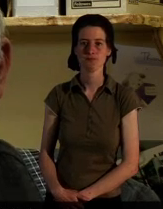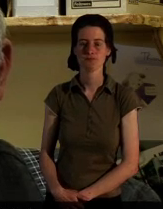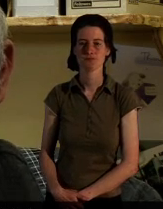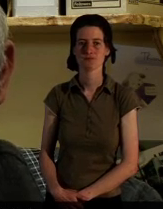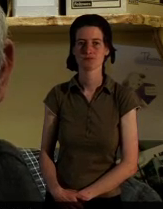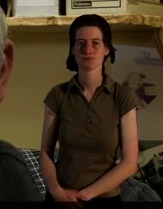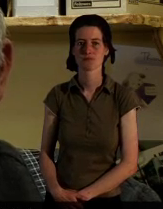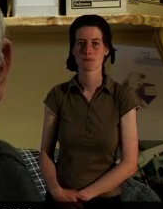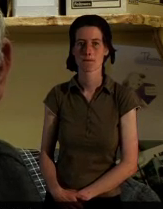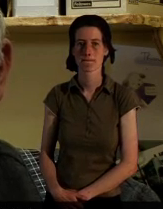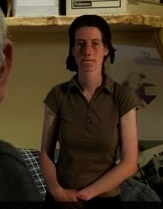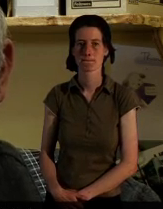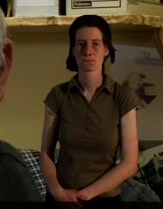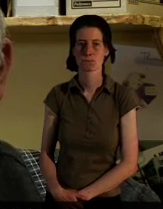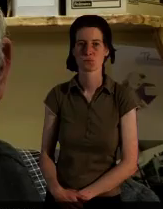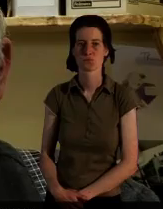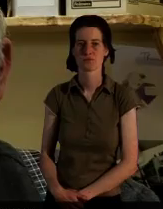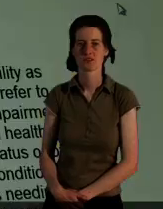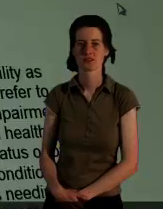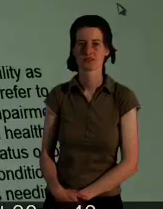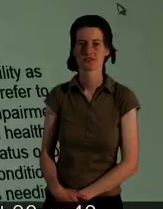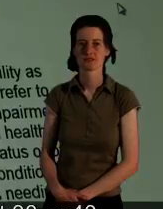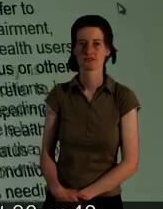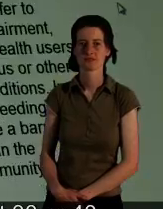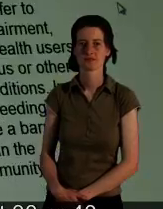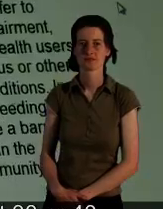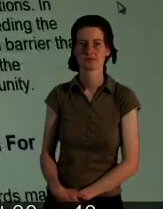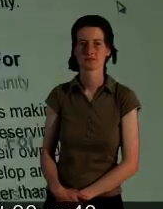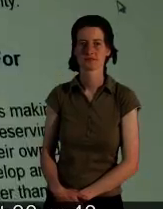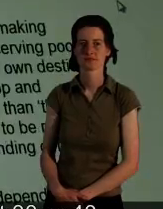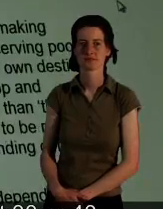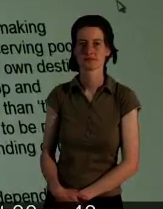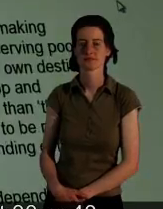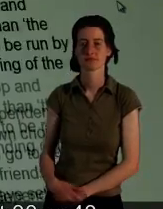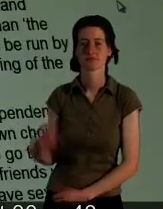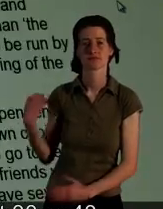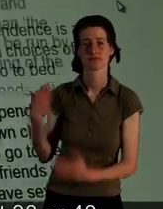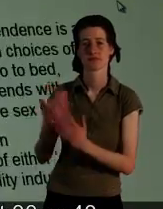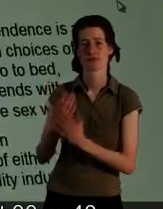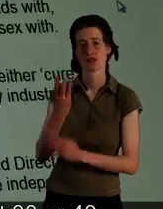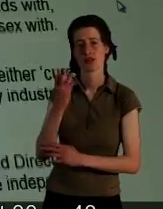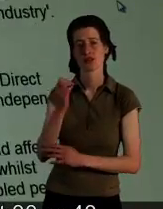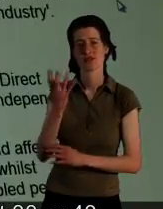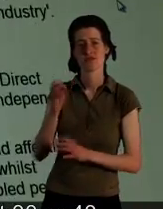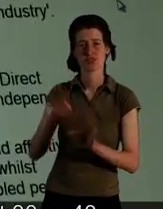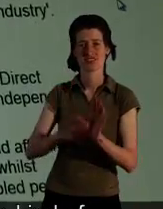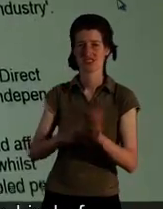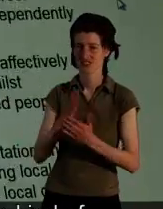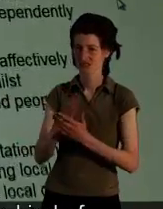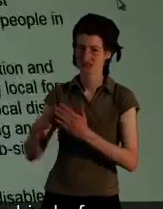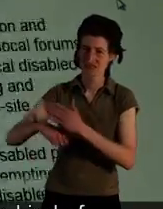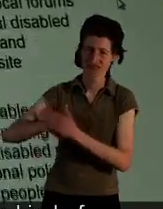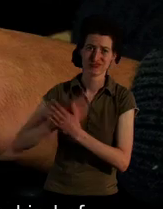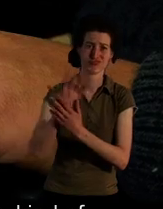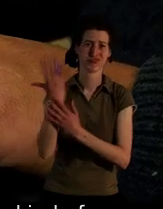people making decisions for disabled people. We've come a long way over the last sort of 30 or 40 years. Disabled people are